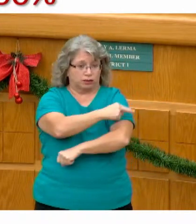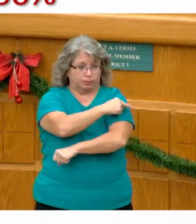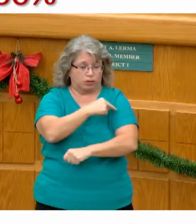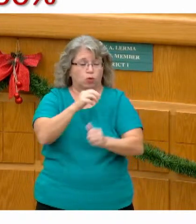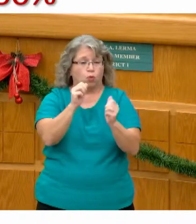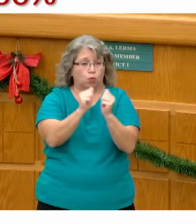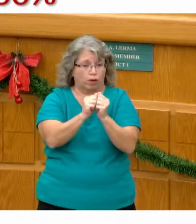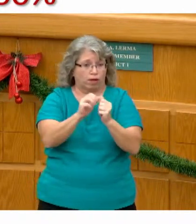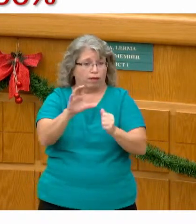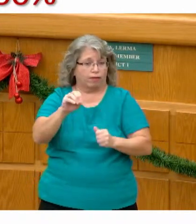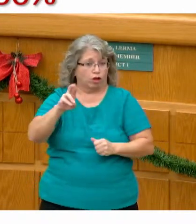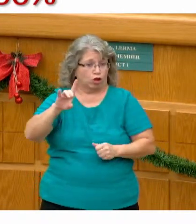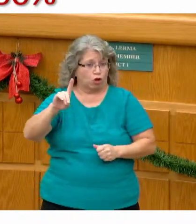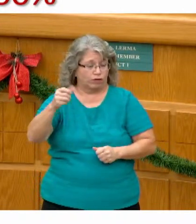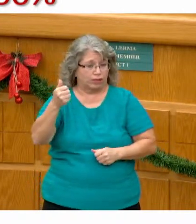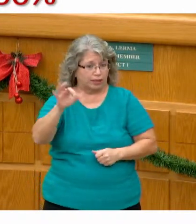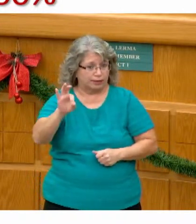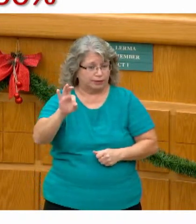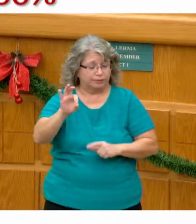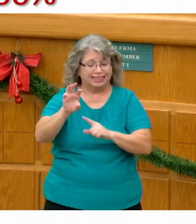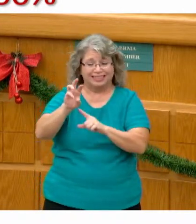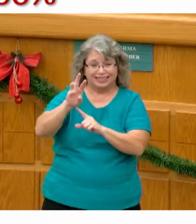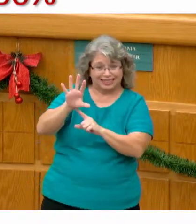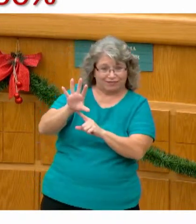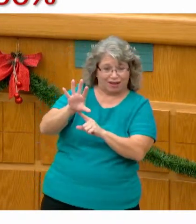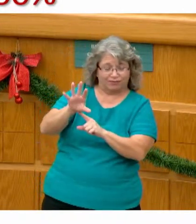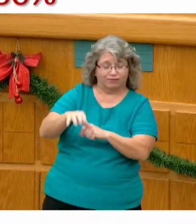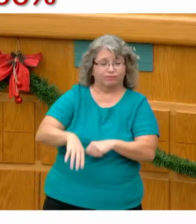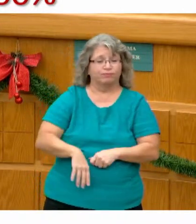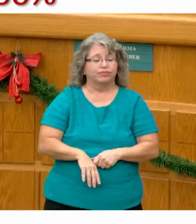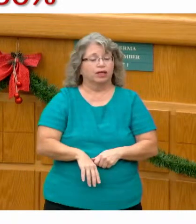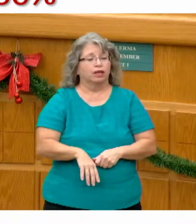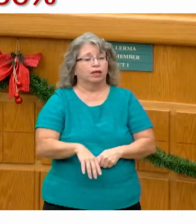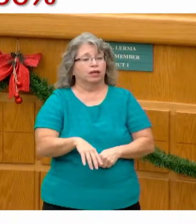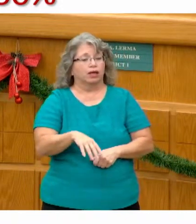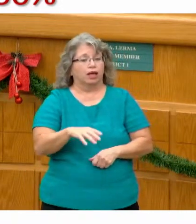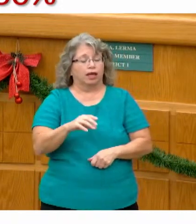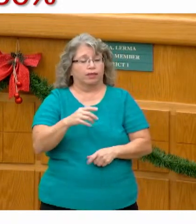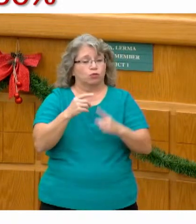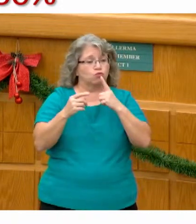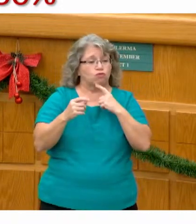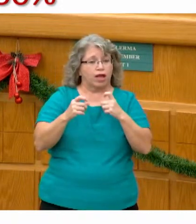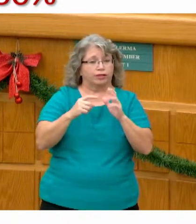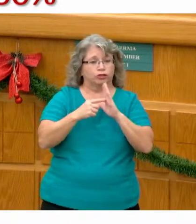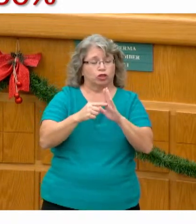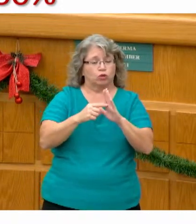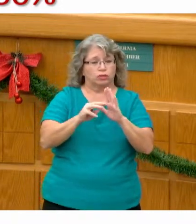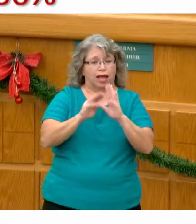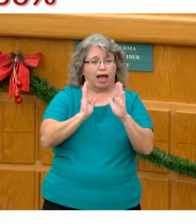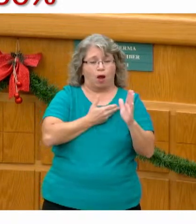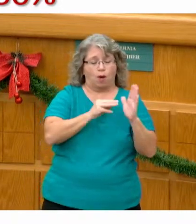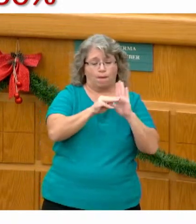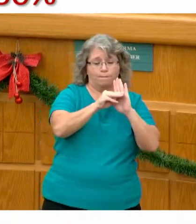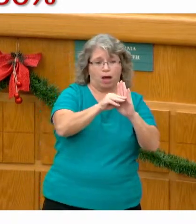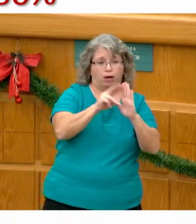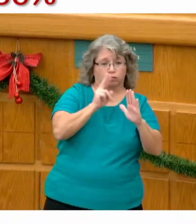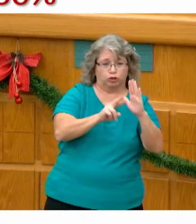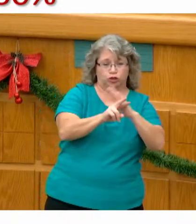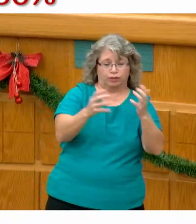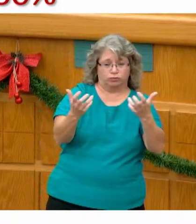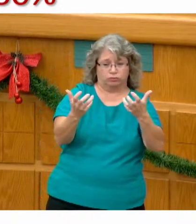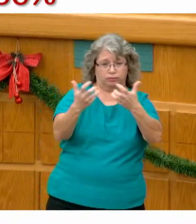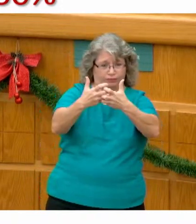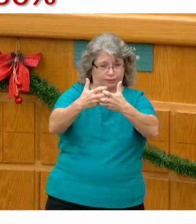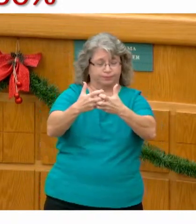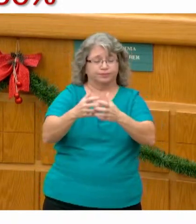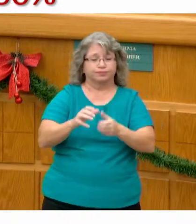hospitals right now, which is 65. And in the red, you have the model fit to that data. And right now, from last